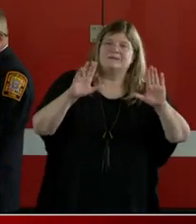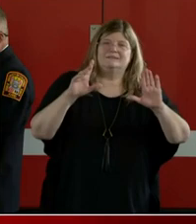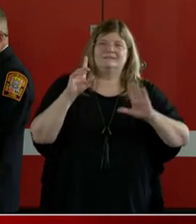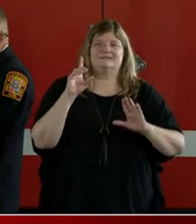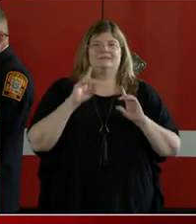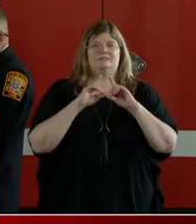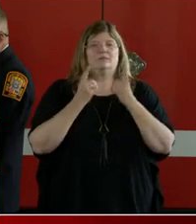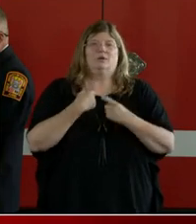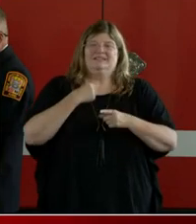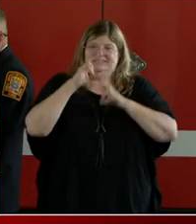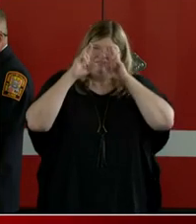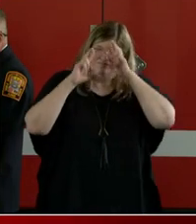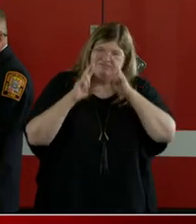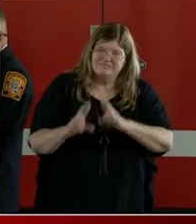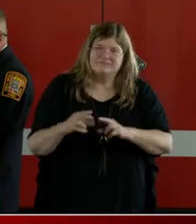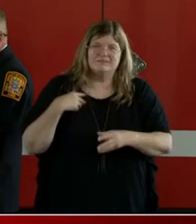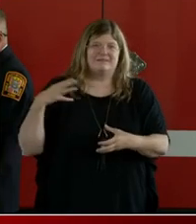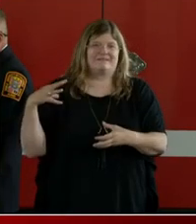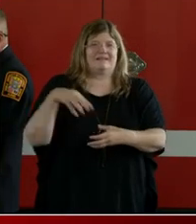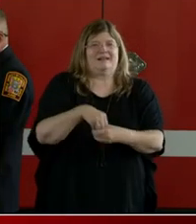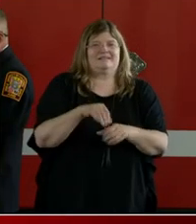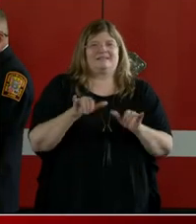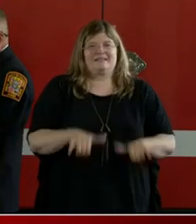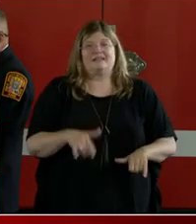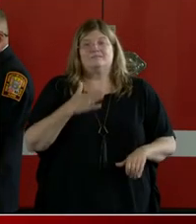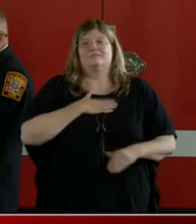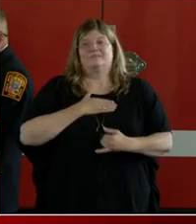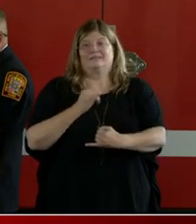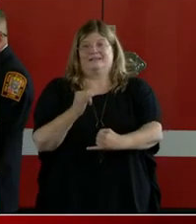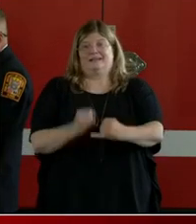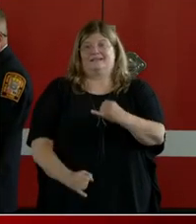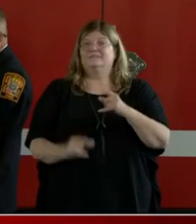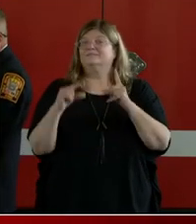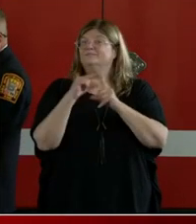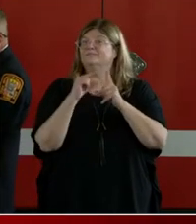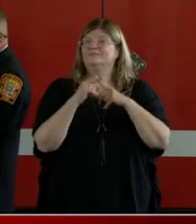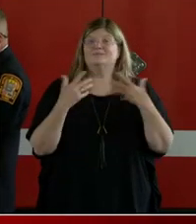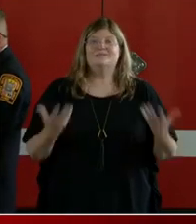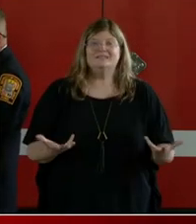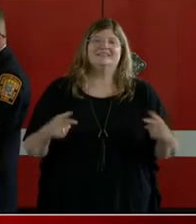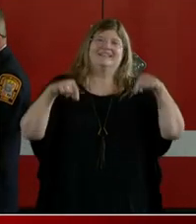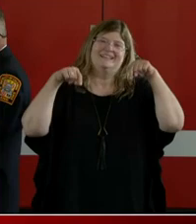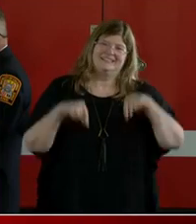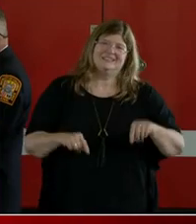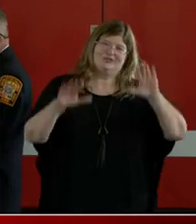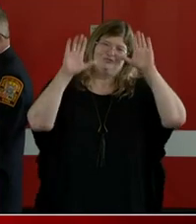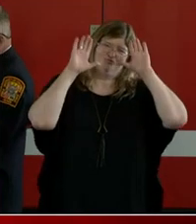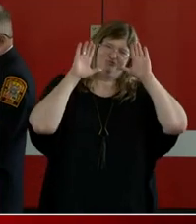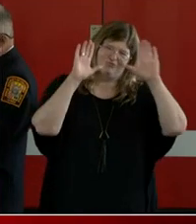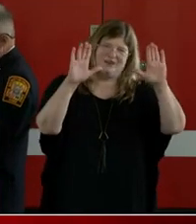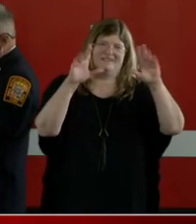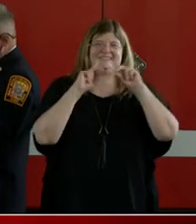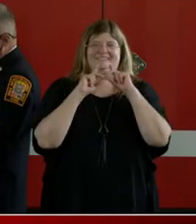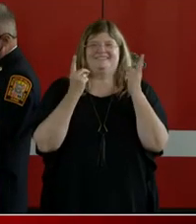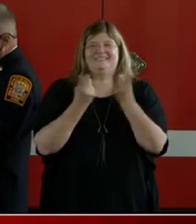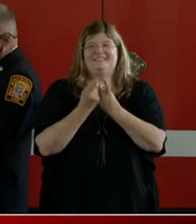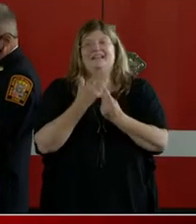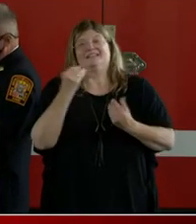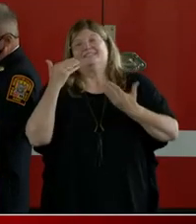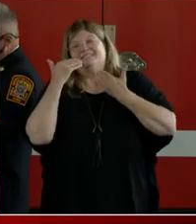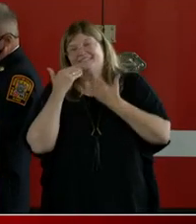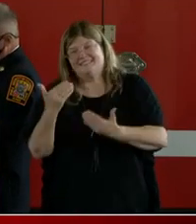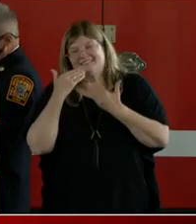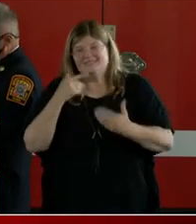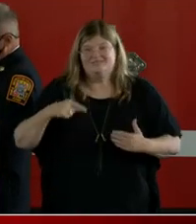its rich history. My last words are that this is a great department and I thank you for allowing me to be a